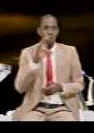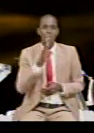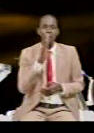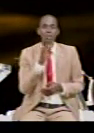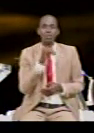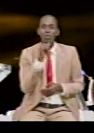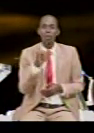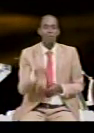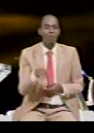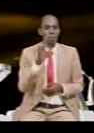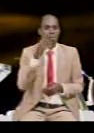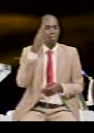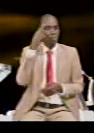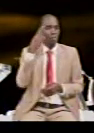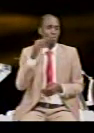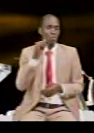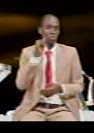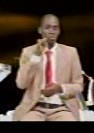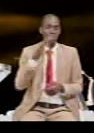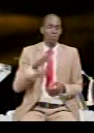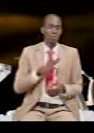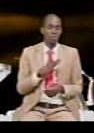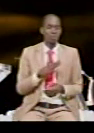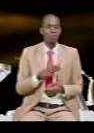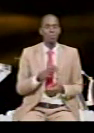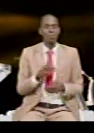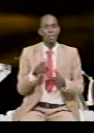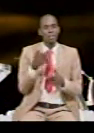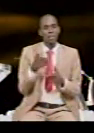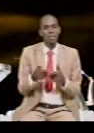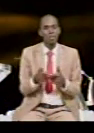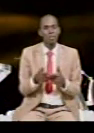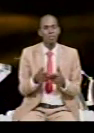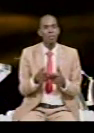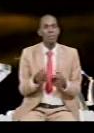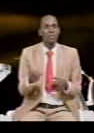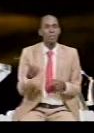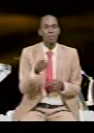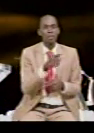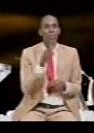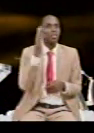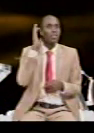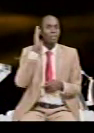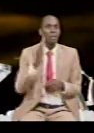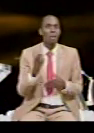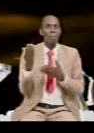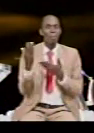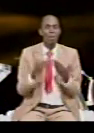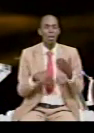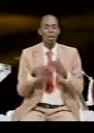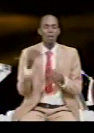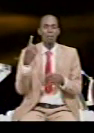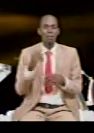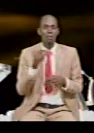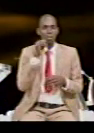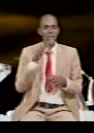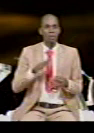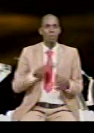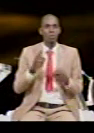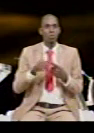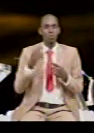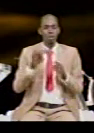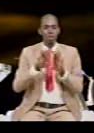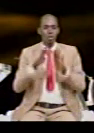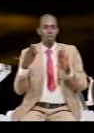found for the damsel, then they shall bring out the damsel to the door